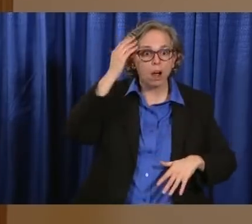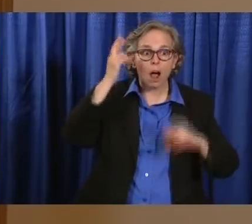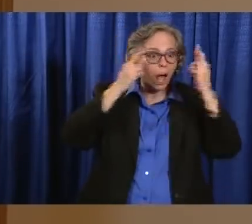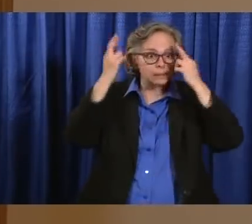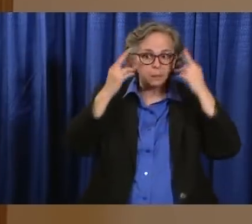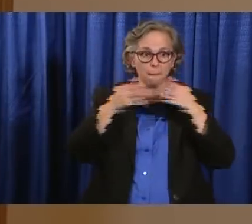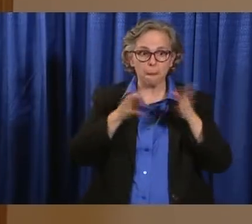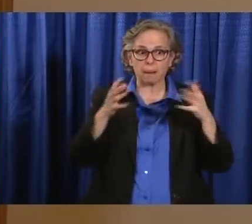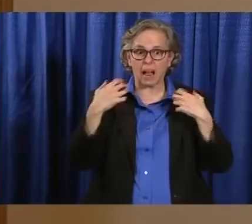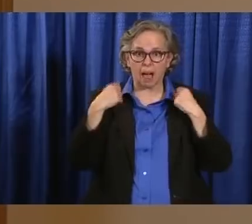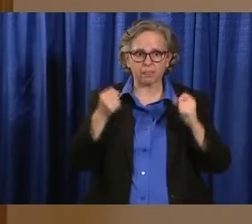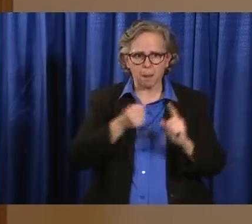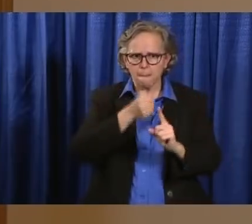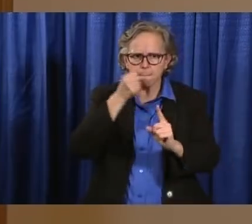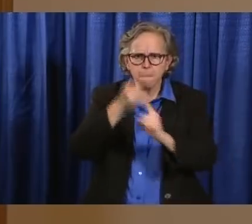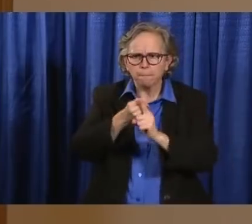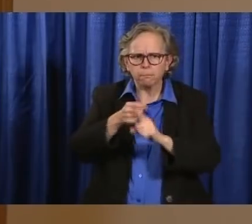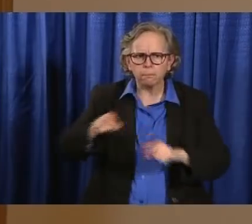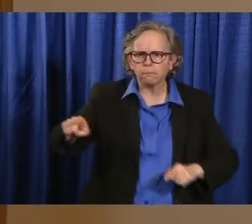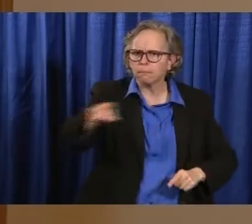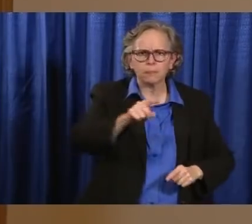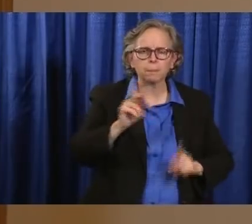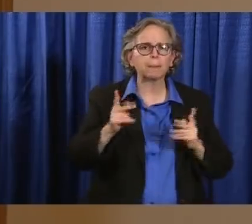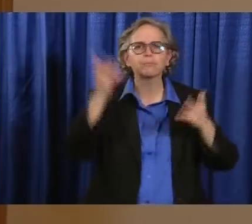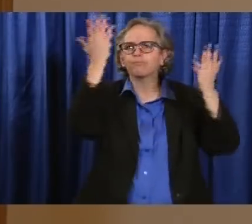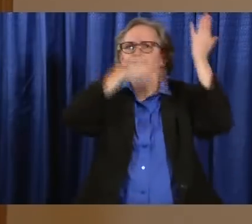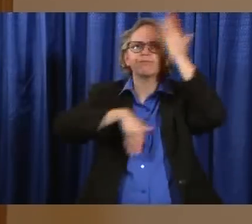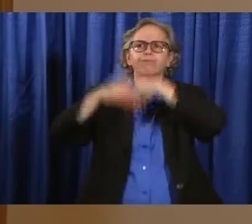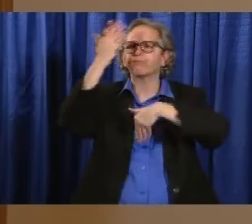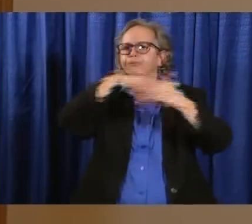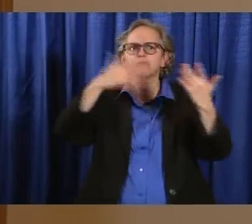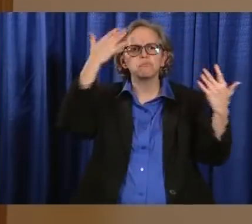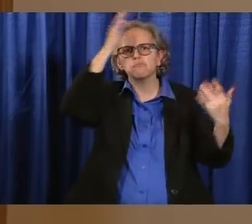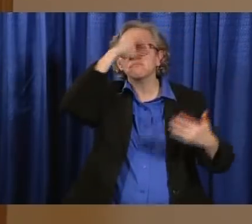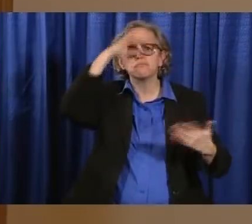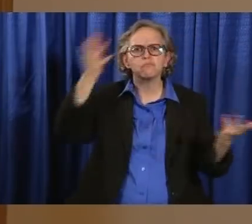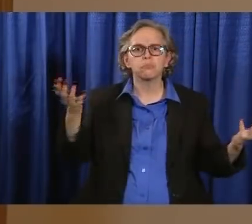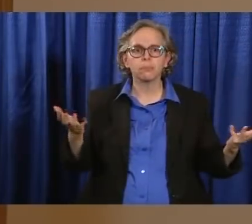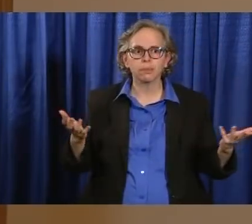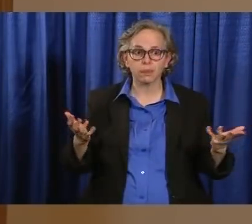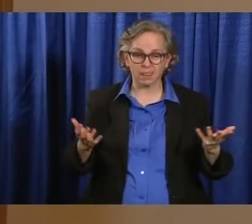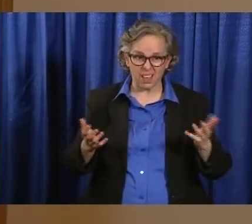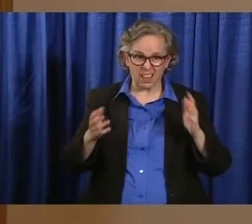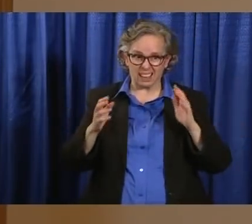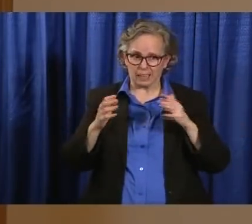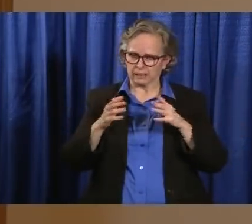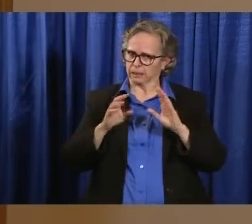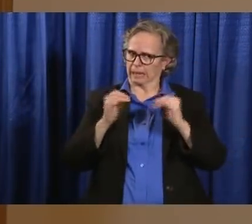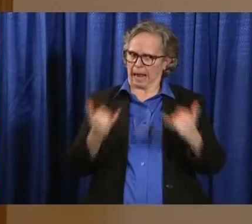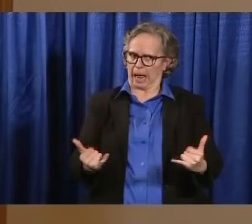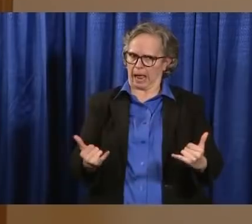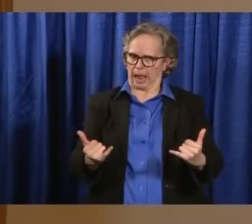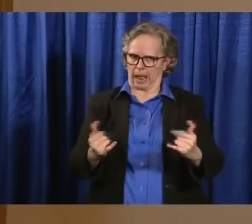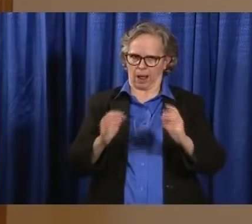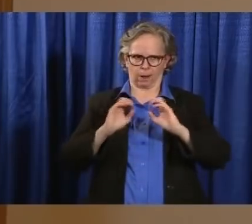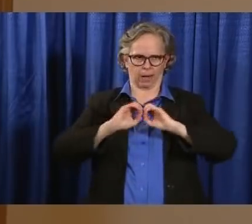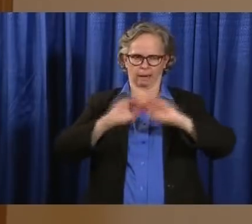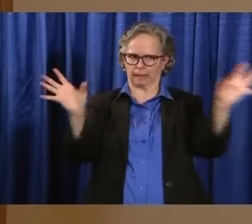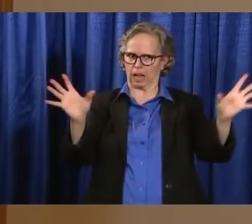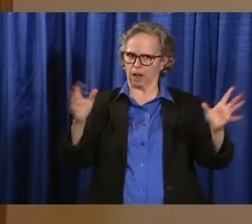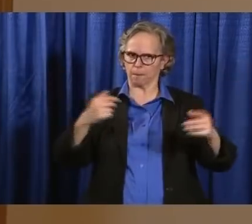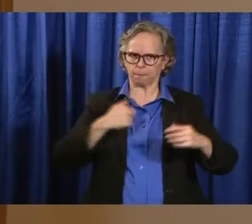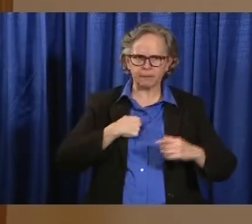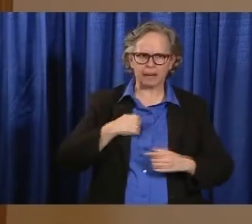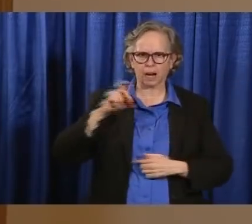amazing leader on the health and well-being of all Ohioans. It's been clear to me from the very beginning that that has been at the top of